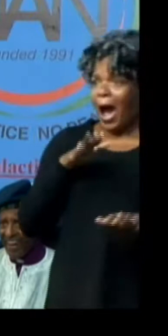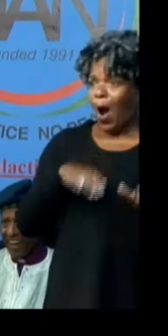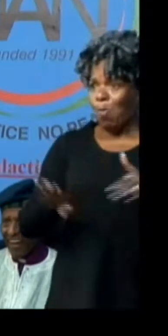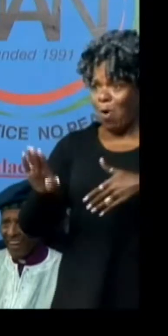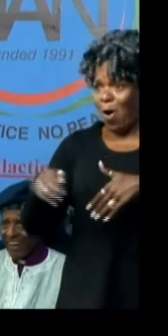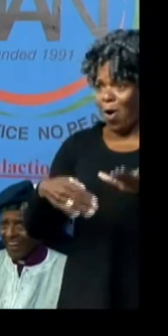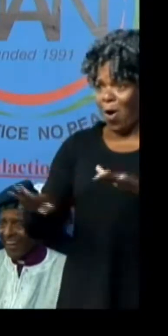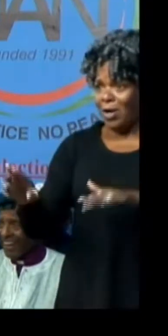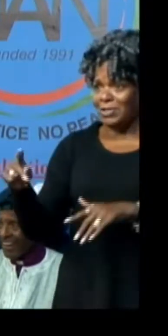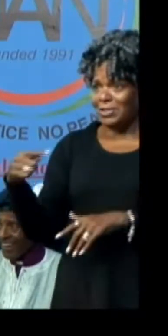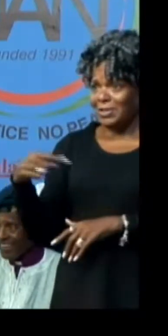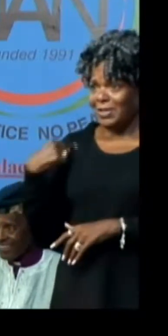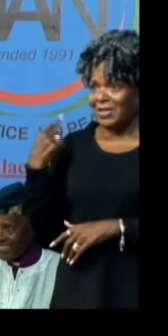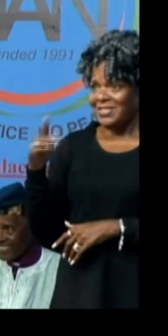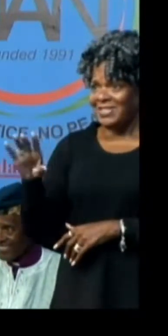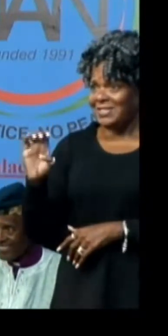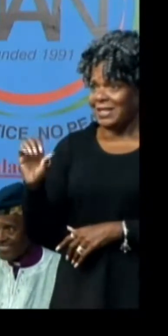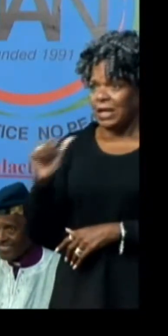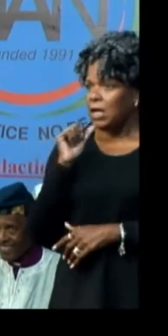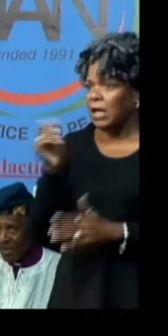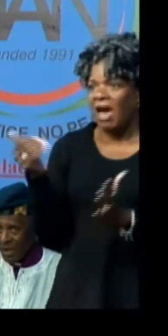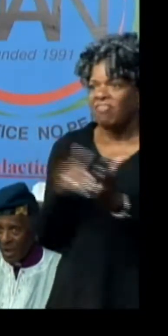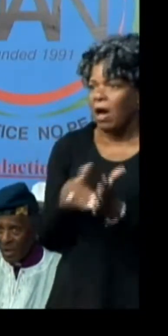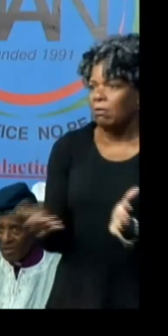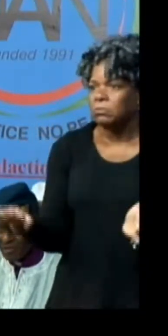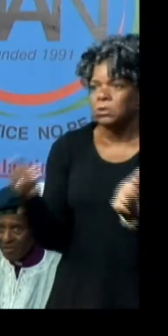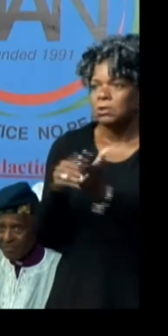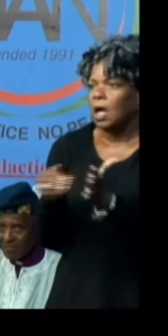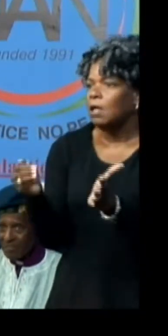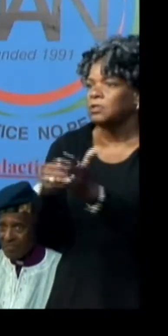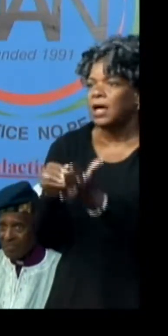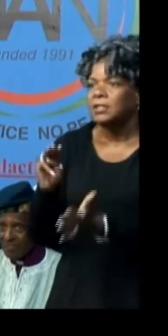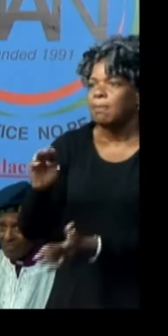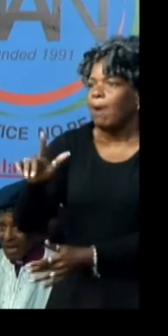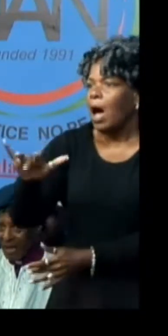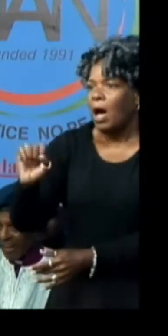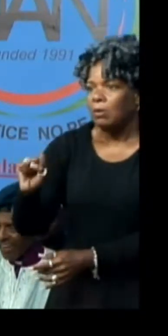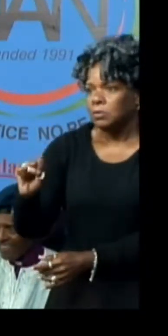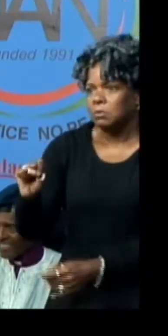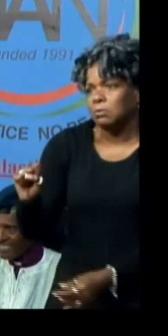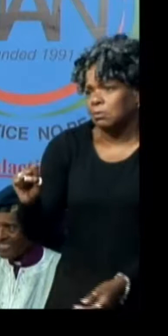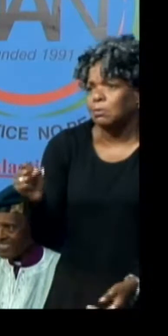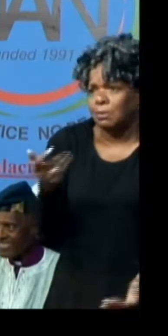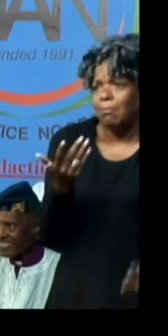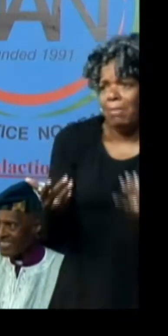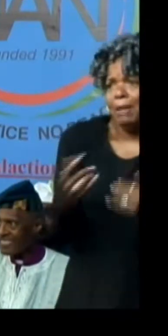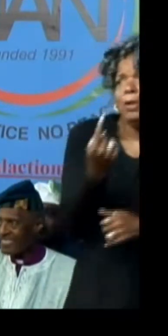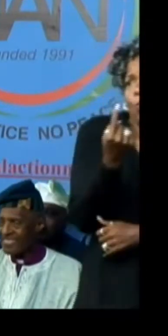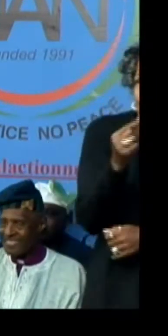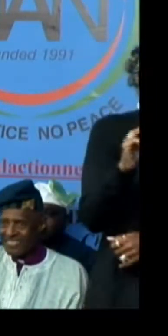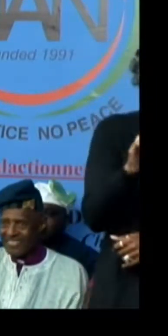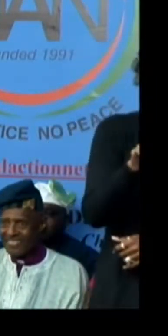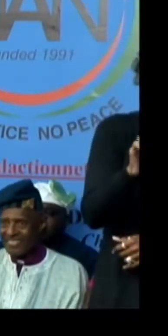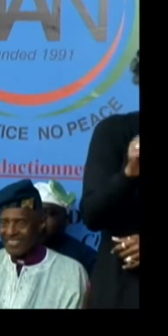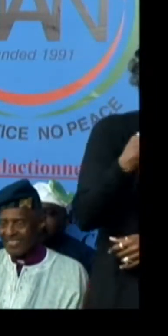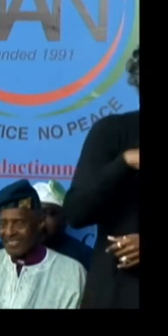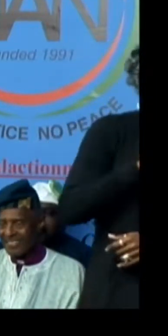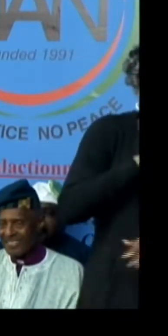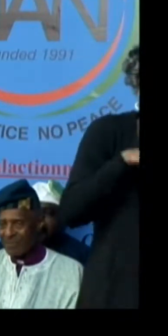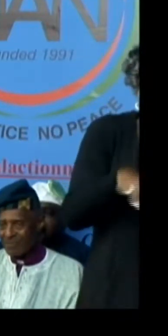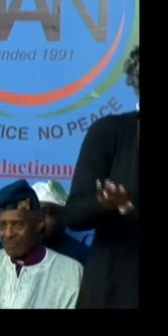Memorial to the Justice Department, about a mile. Call right now,